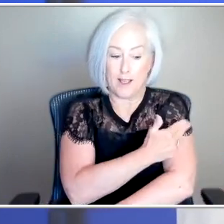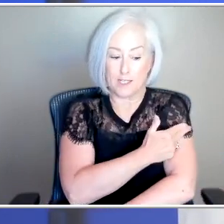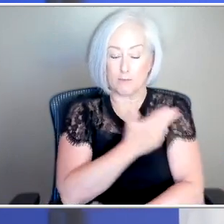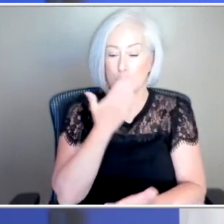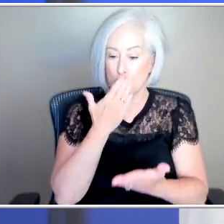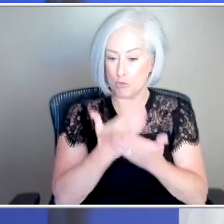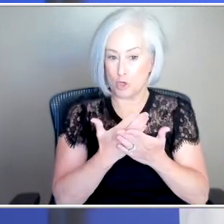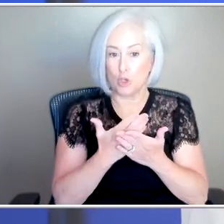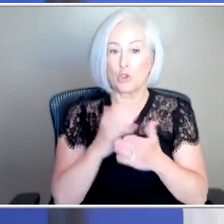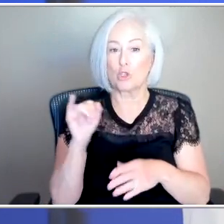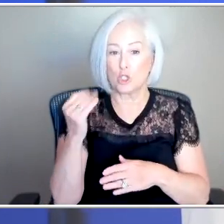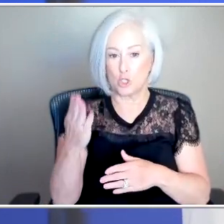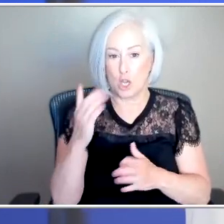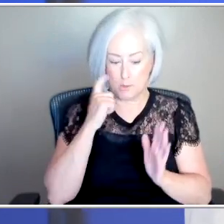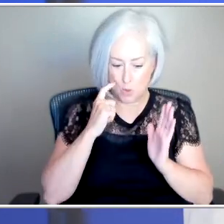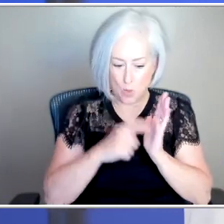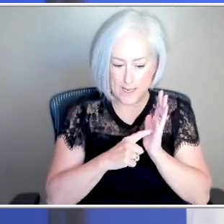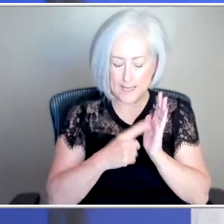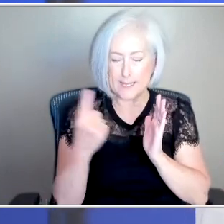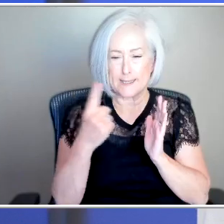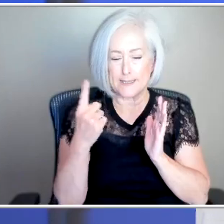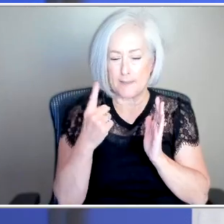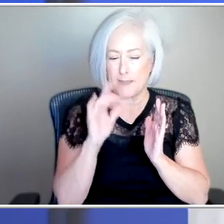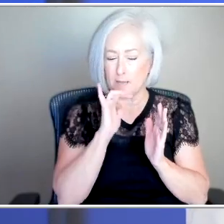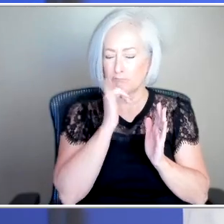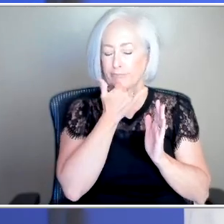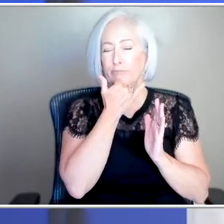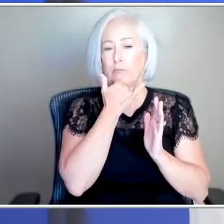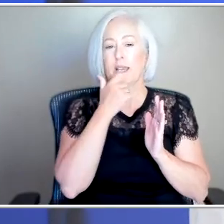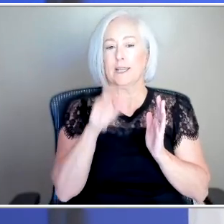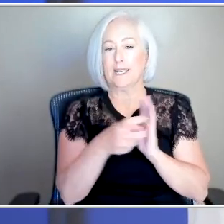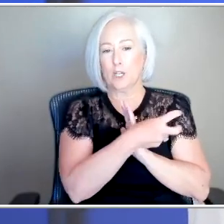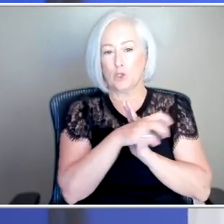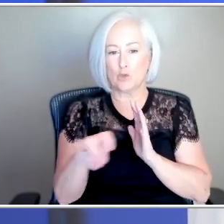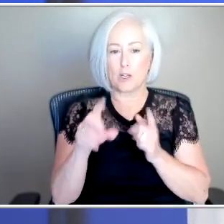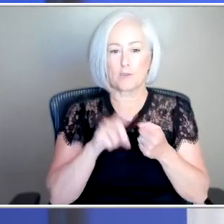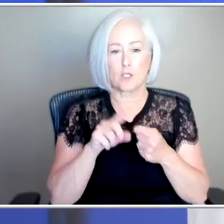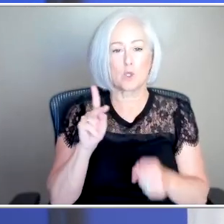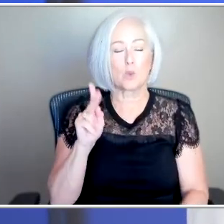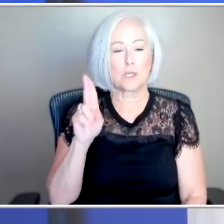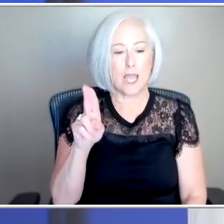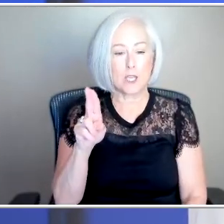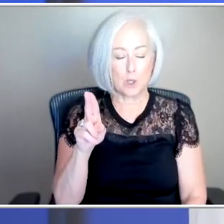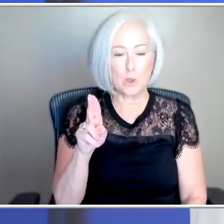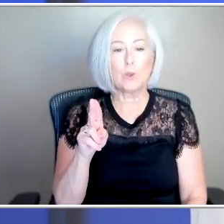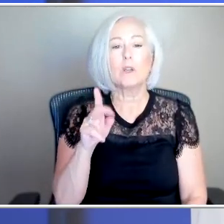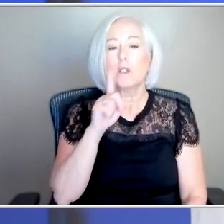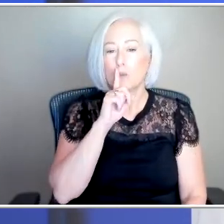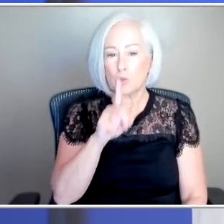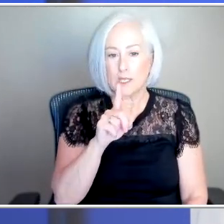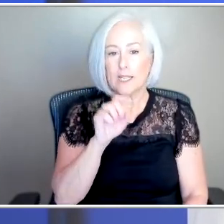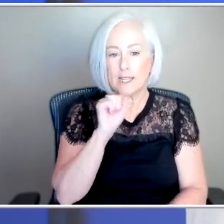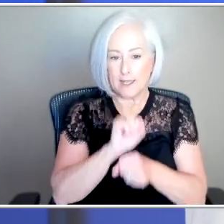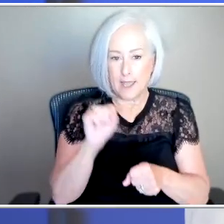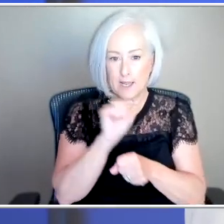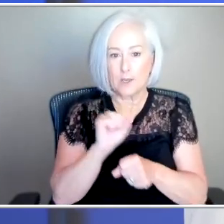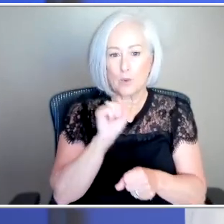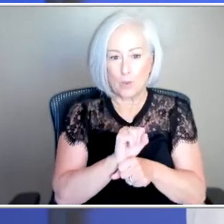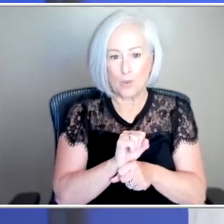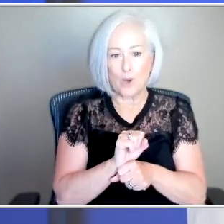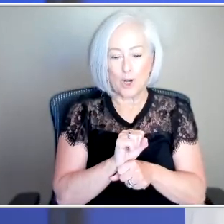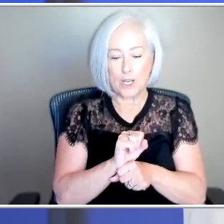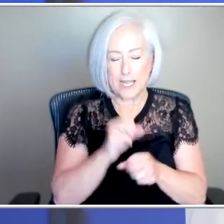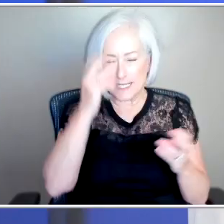something serious going on, and that it needs to be transferred to our place here so that we can work him up and put our heads together. And I